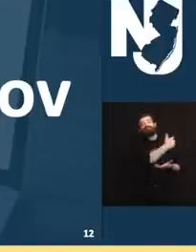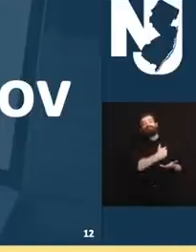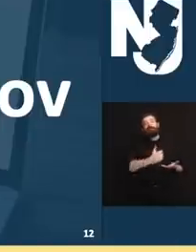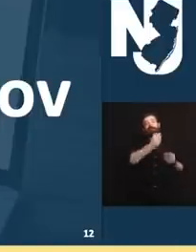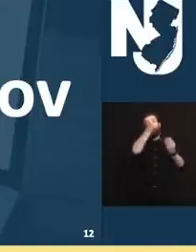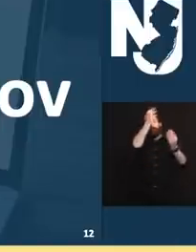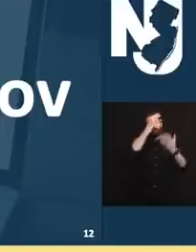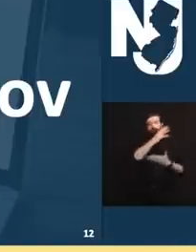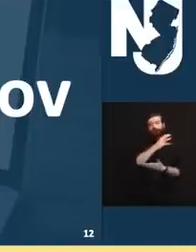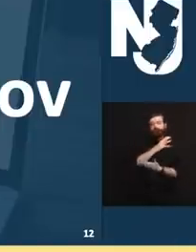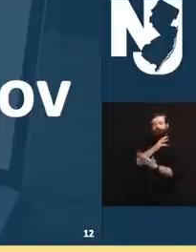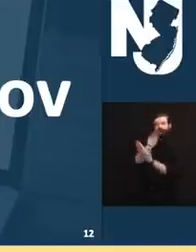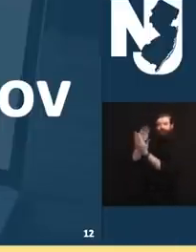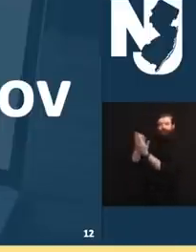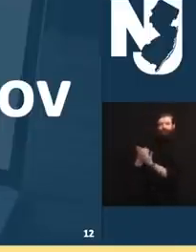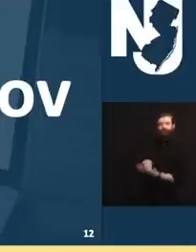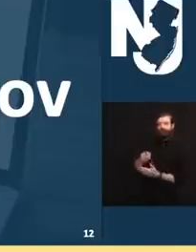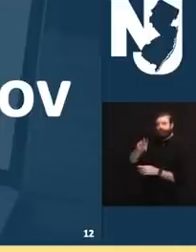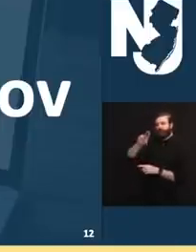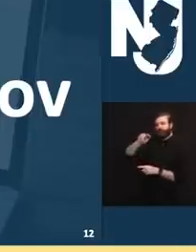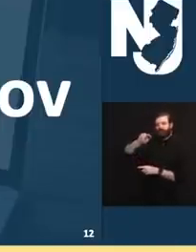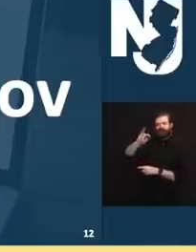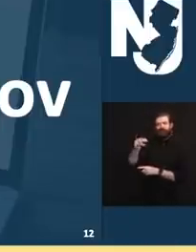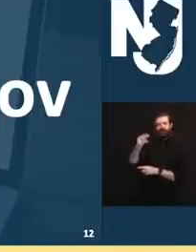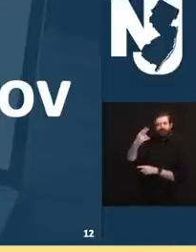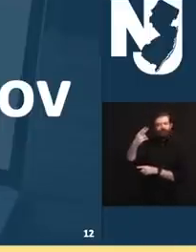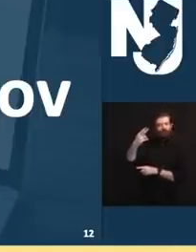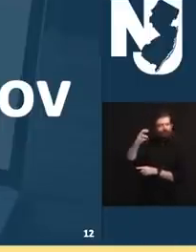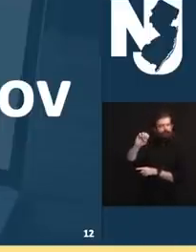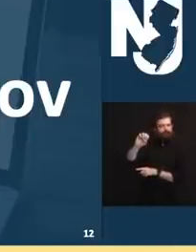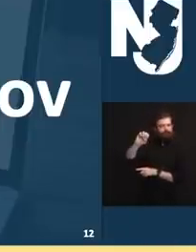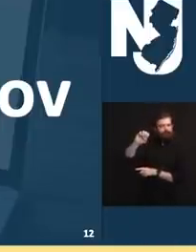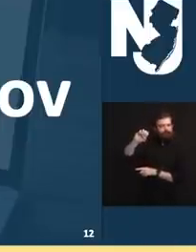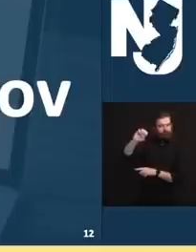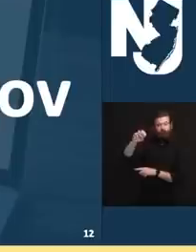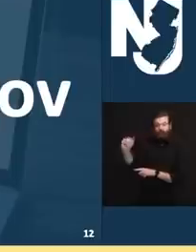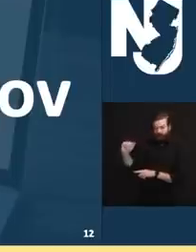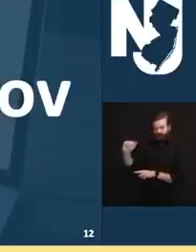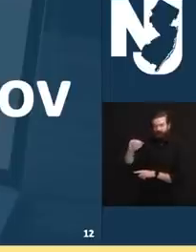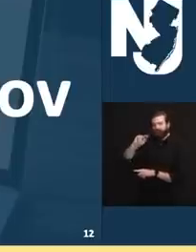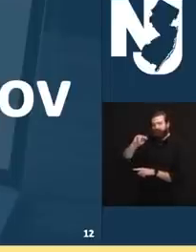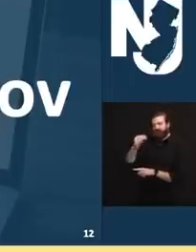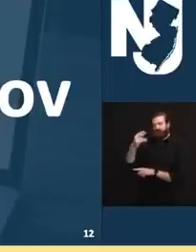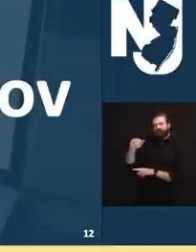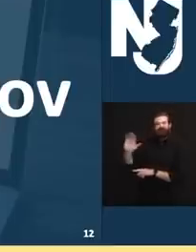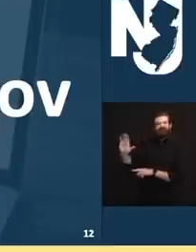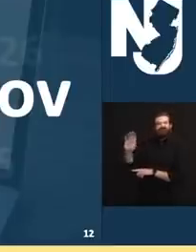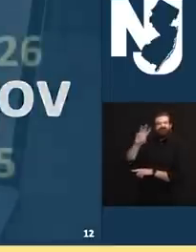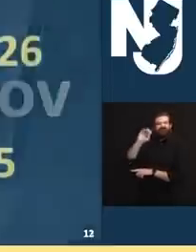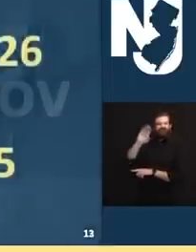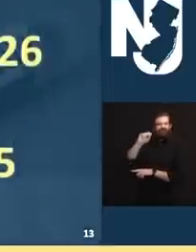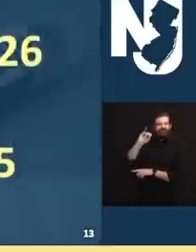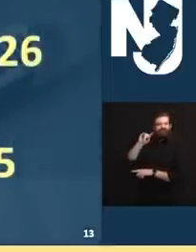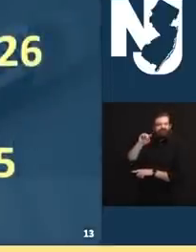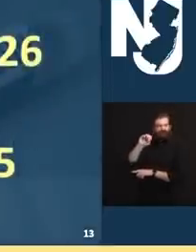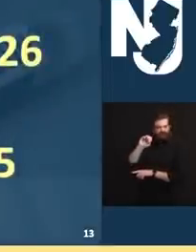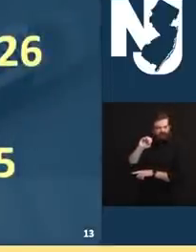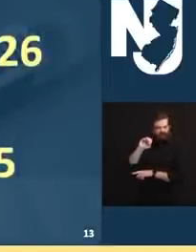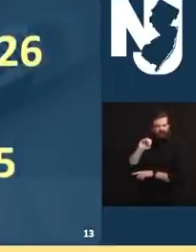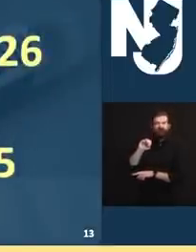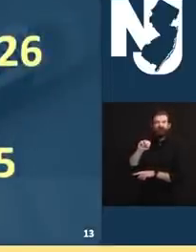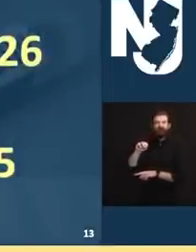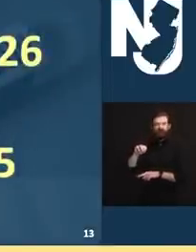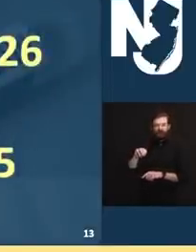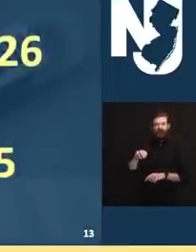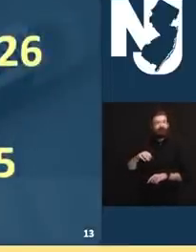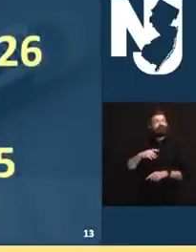Kathy Bennett for working with Judy and the Department of Health to take this important step. Now to today's full numbers.